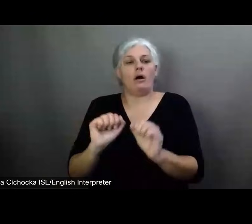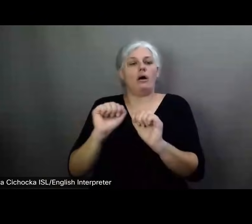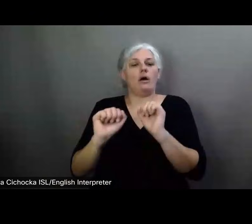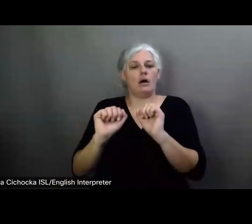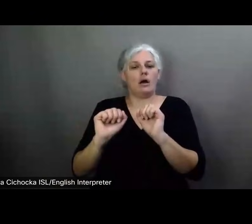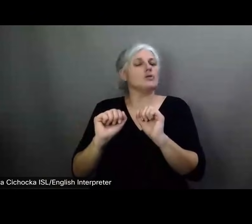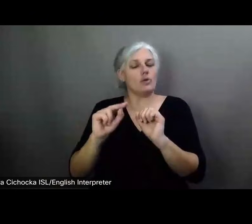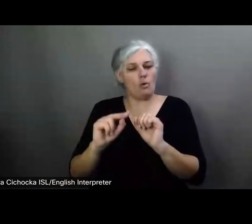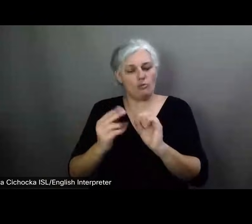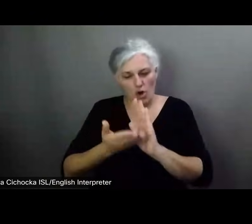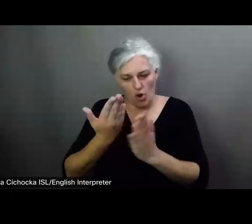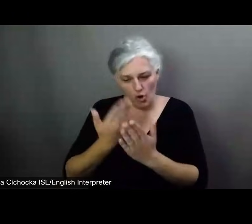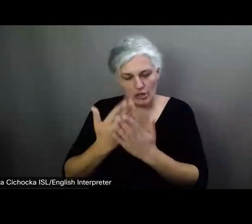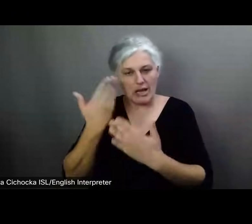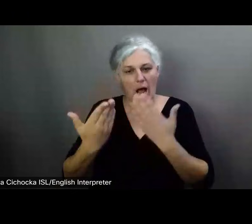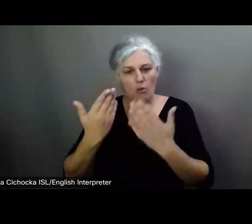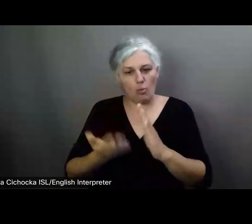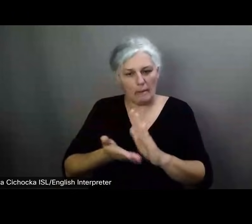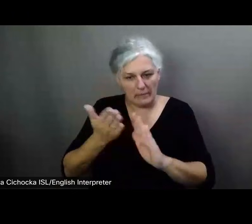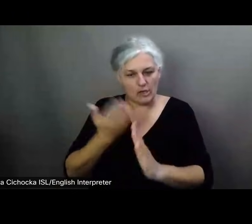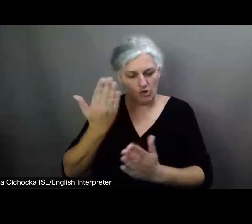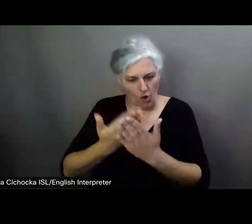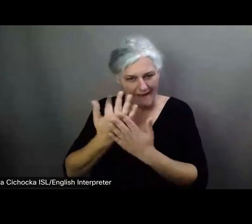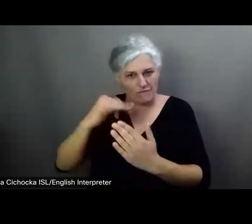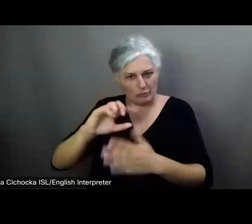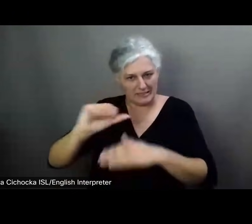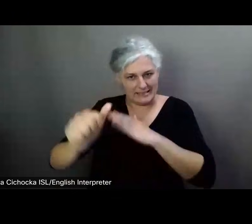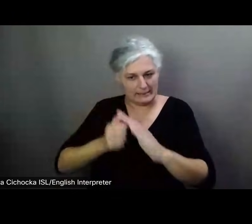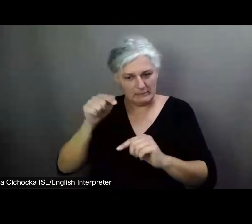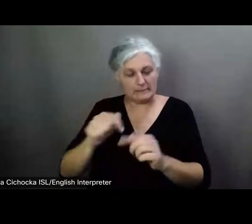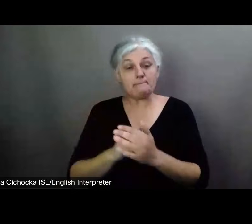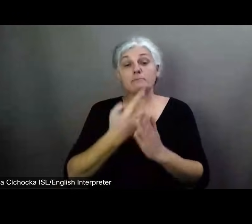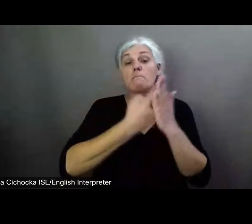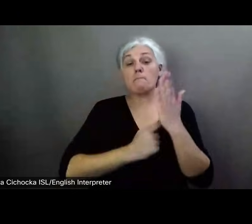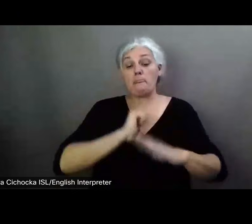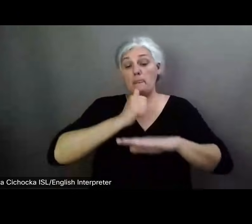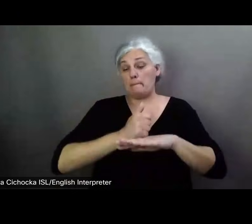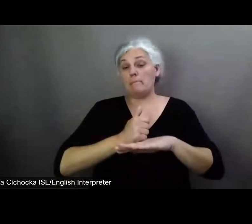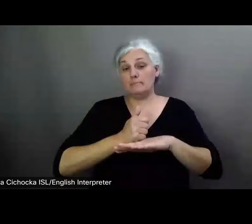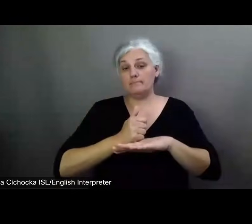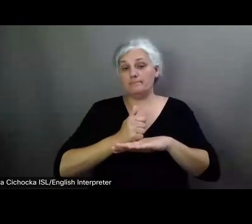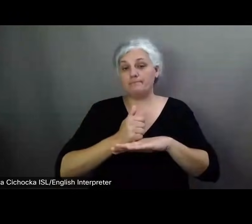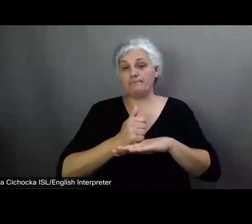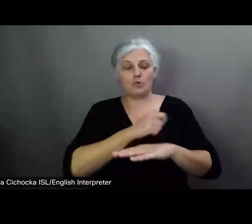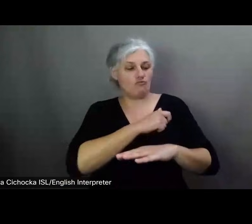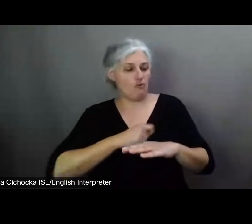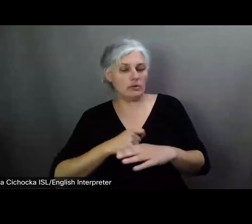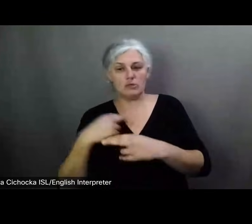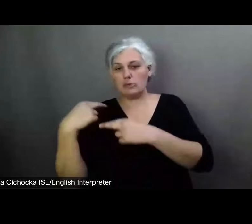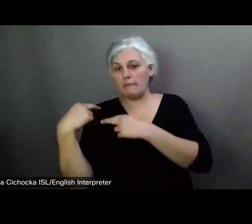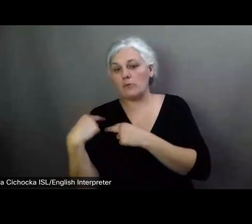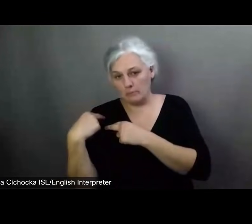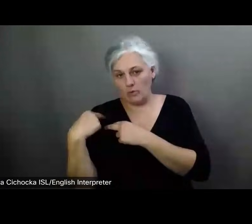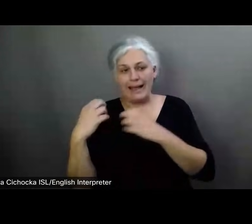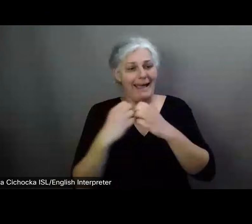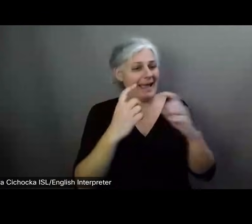very beginning. So what this policy sets out are roles and responsibilities at every